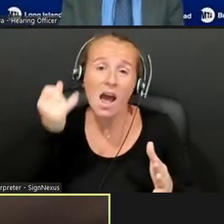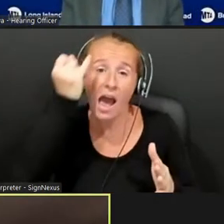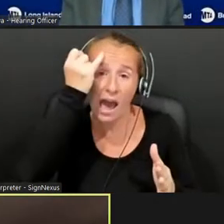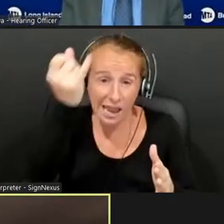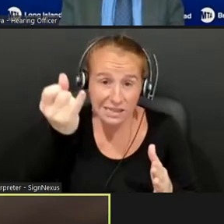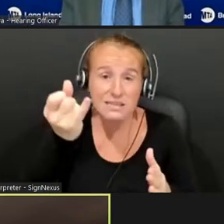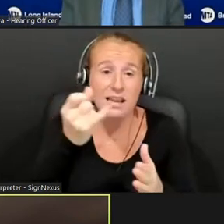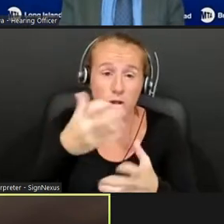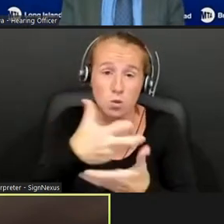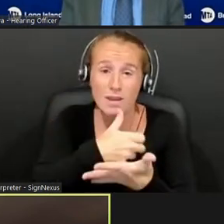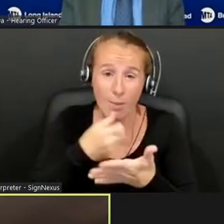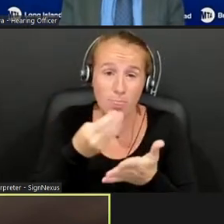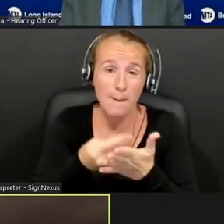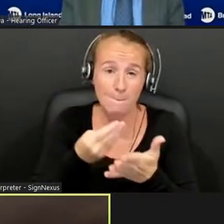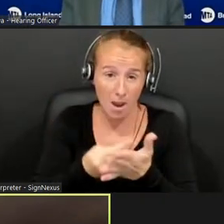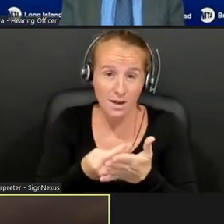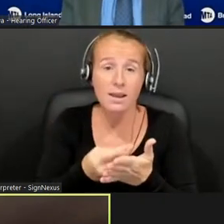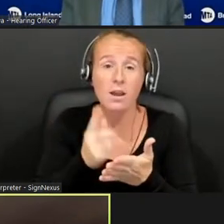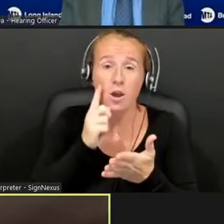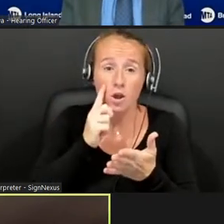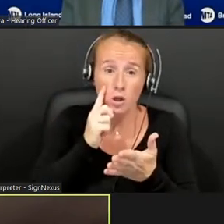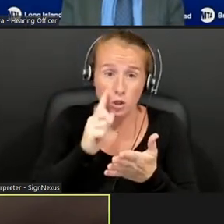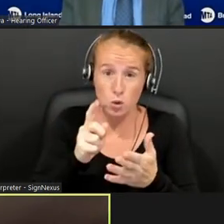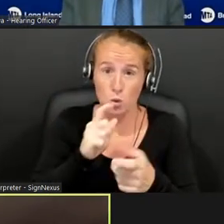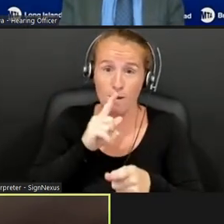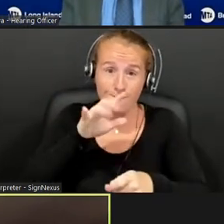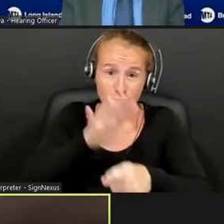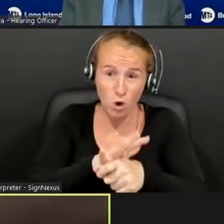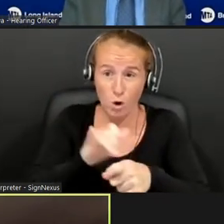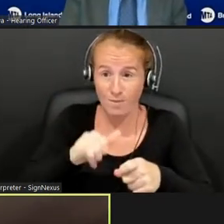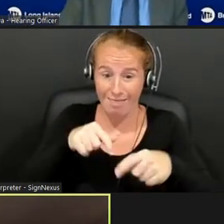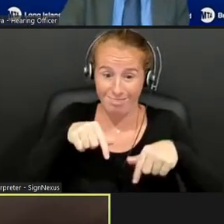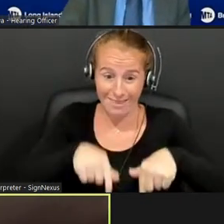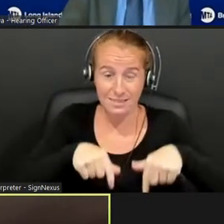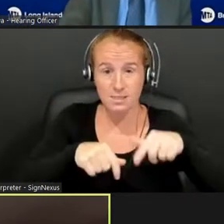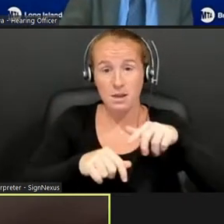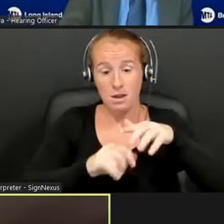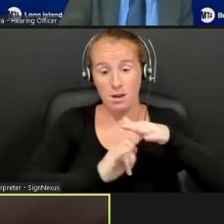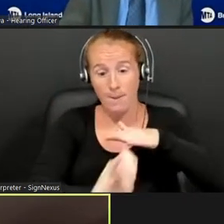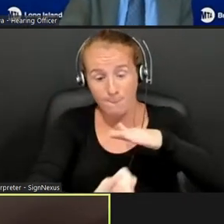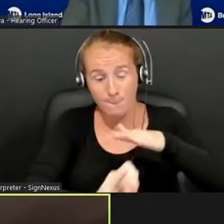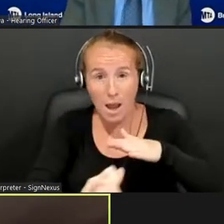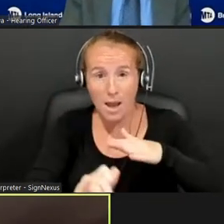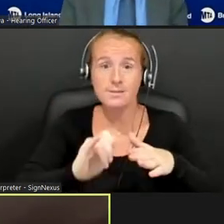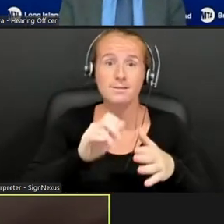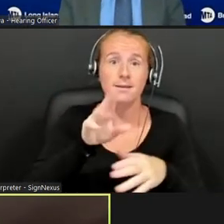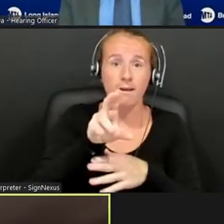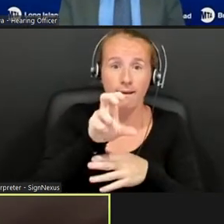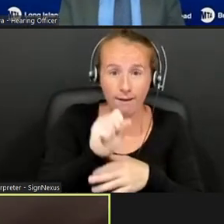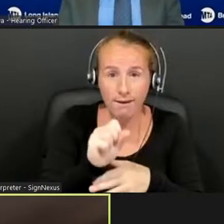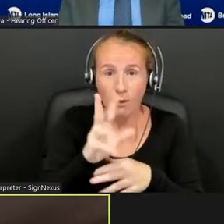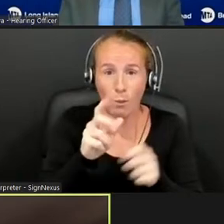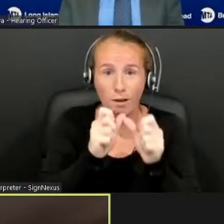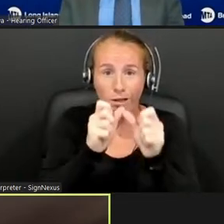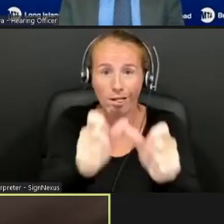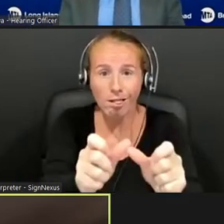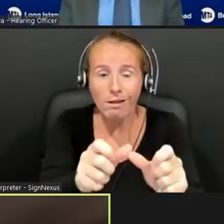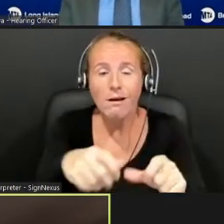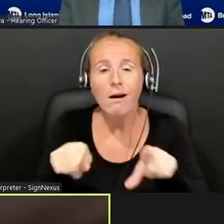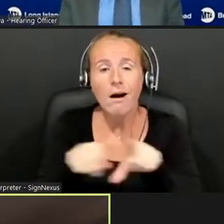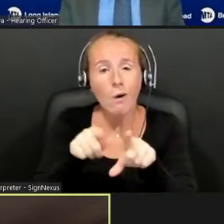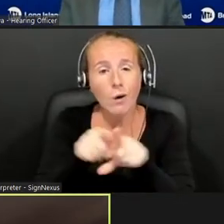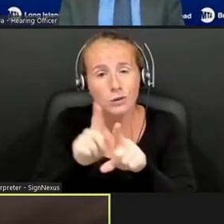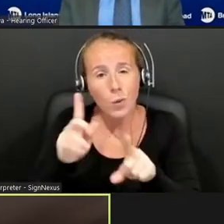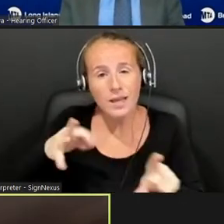obtain the funds needed to ensure the long-term health of our Subway Bus and Rail Network the proposed congestion pricing program will also be broadly